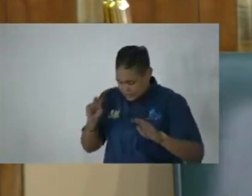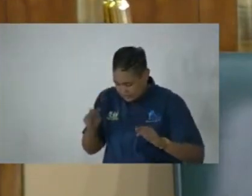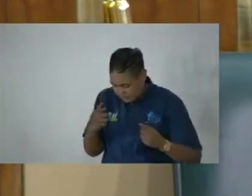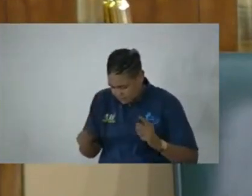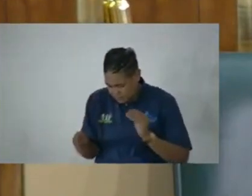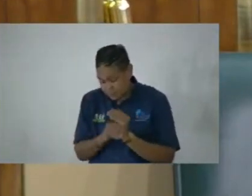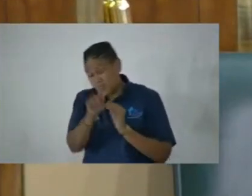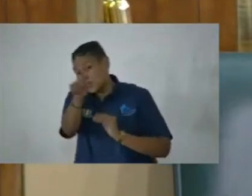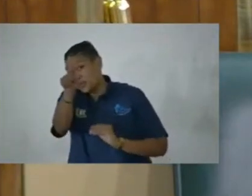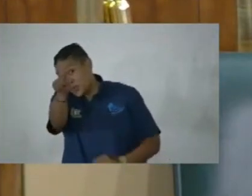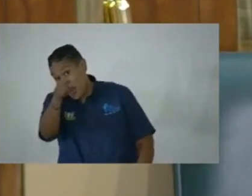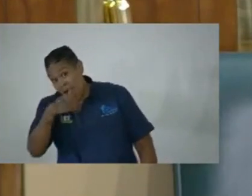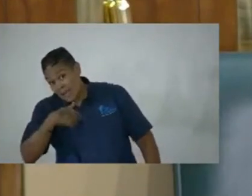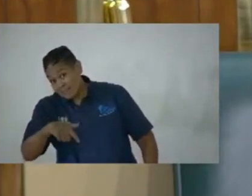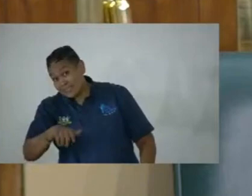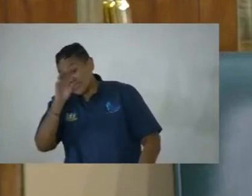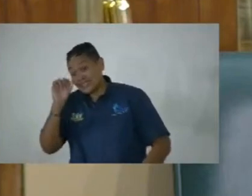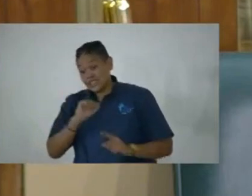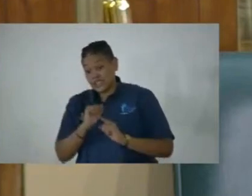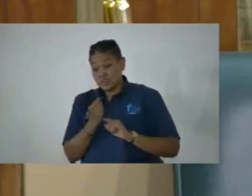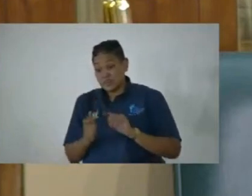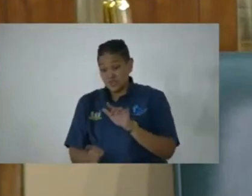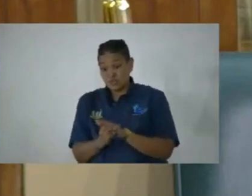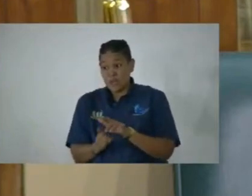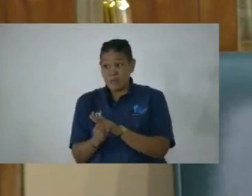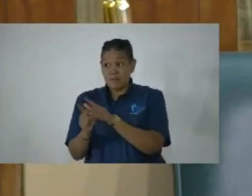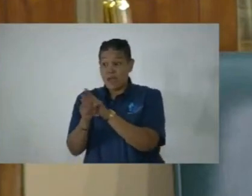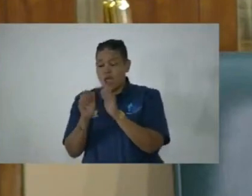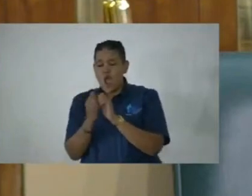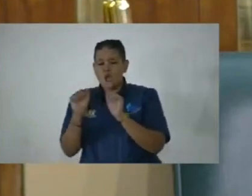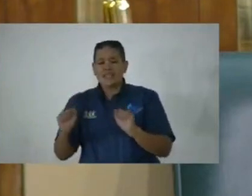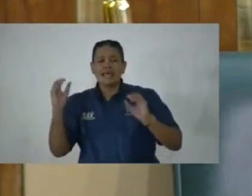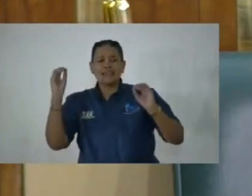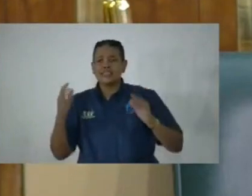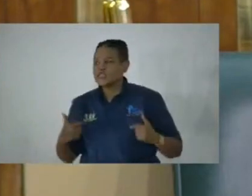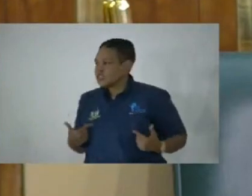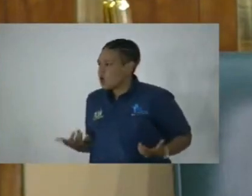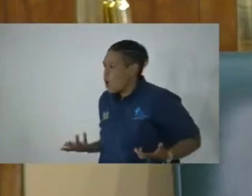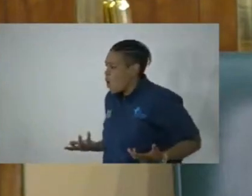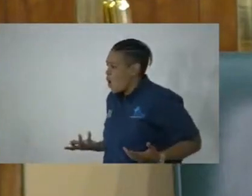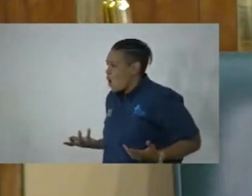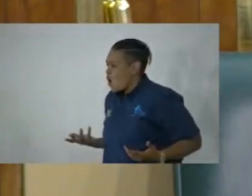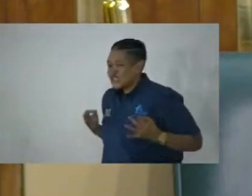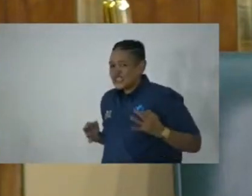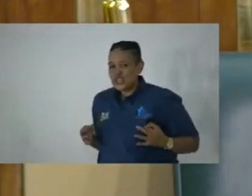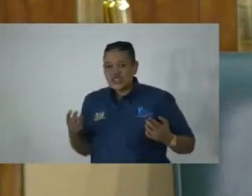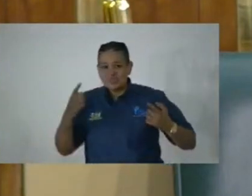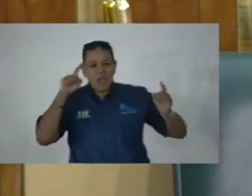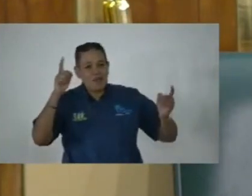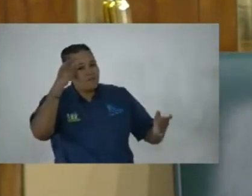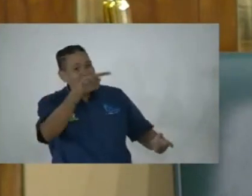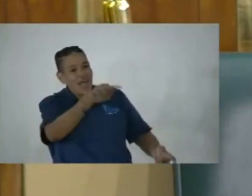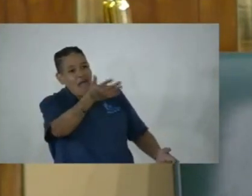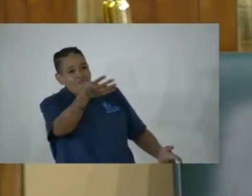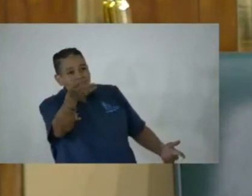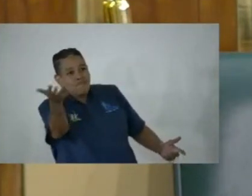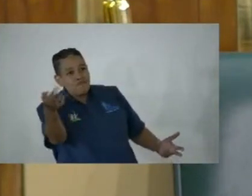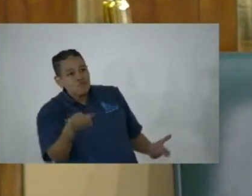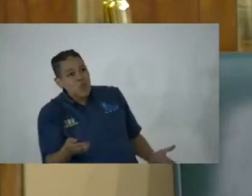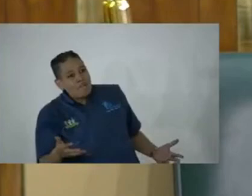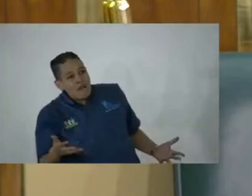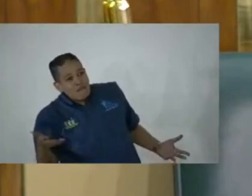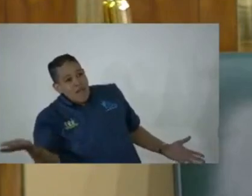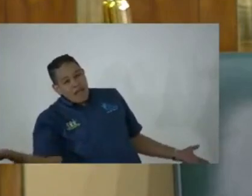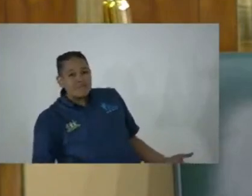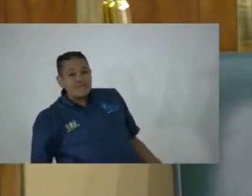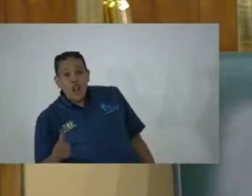you have these situations, how does that teacher be judged by the outcome in the reality? First of all, they have